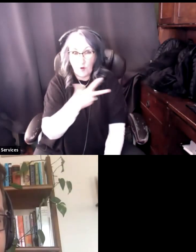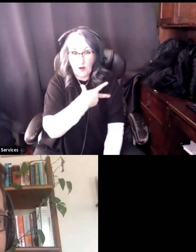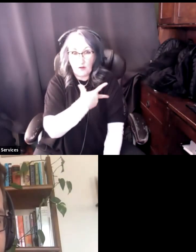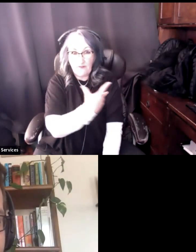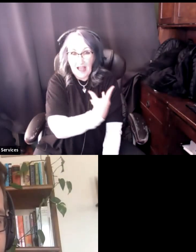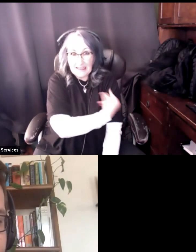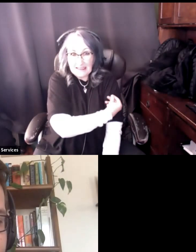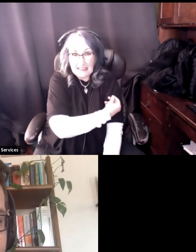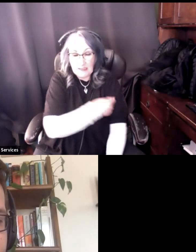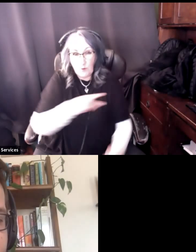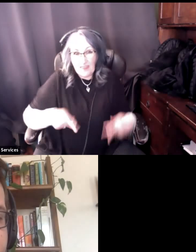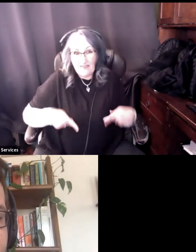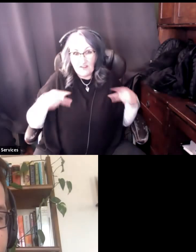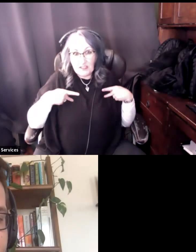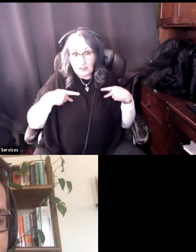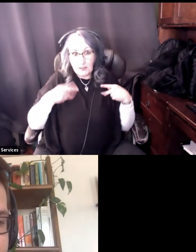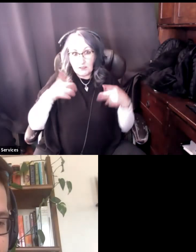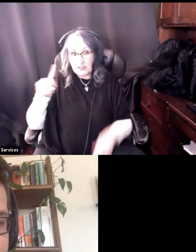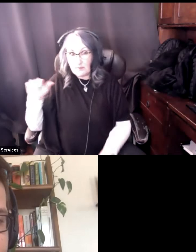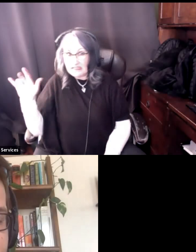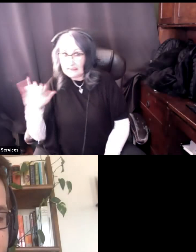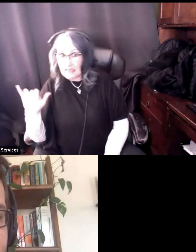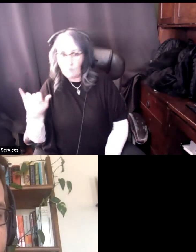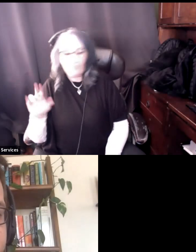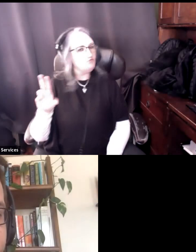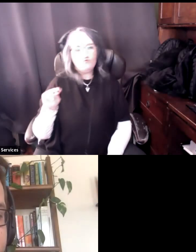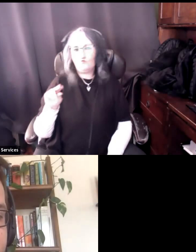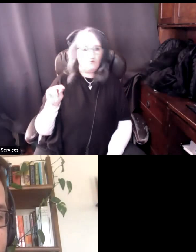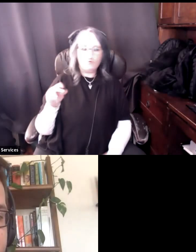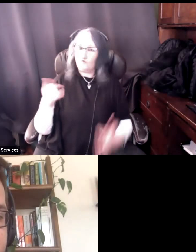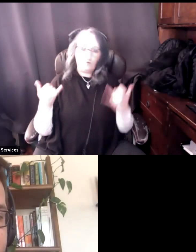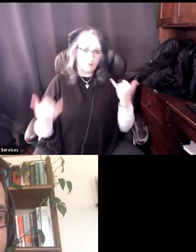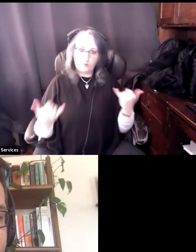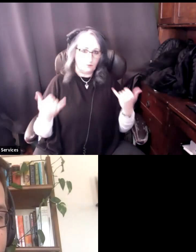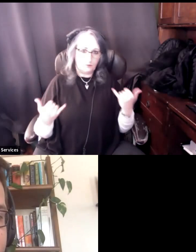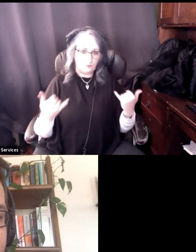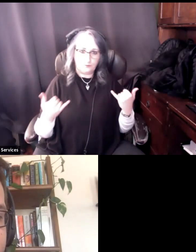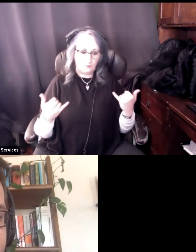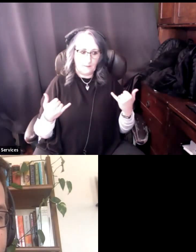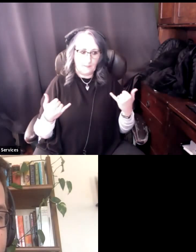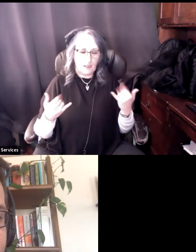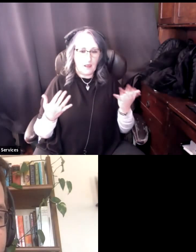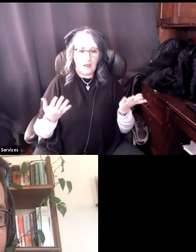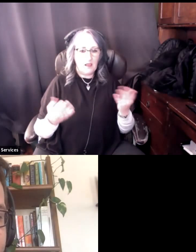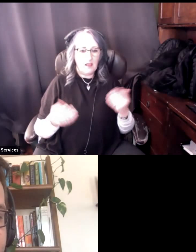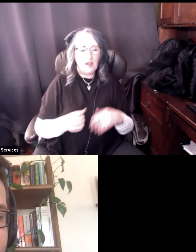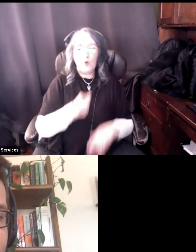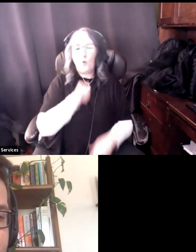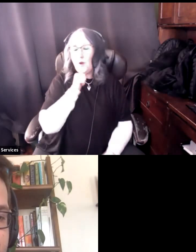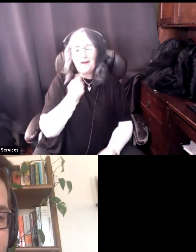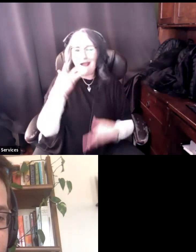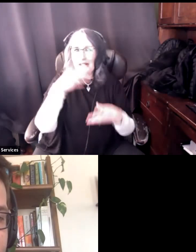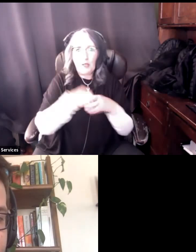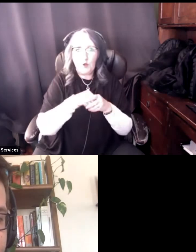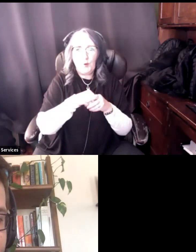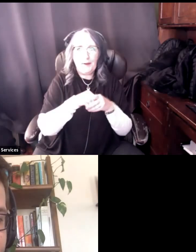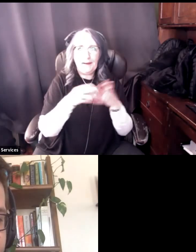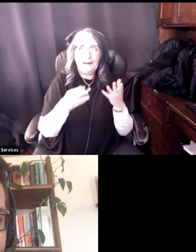Not at this time. Underlying conditions have not yet been used as a criteria